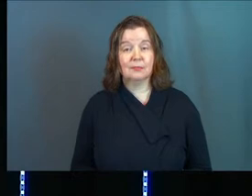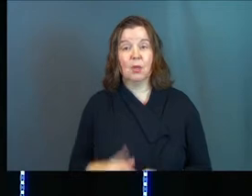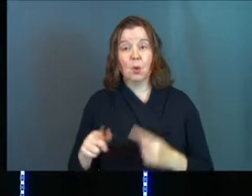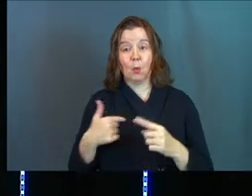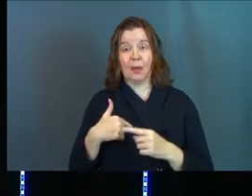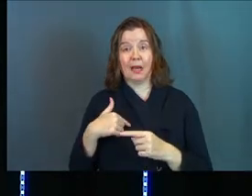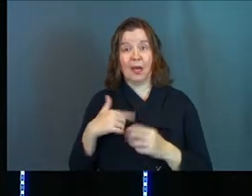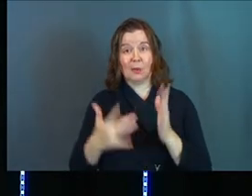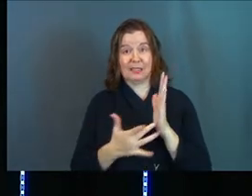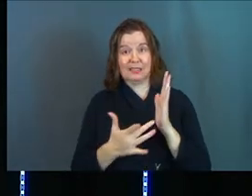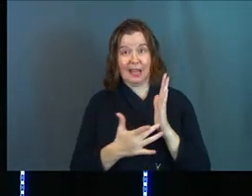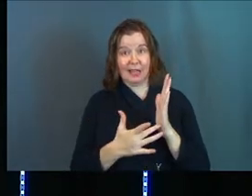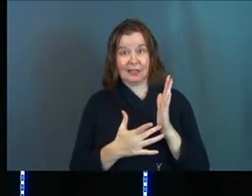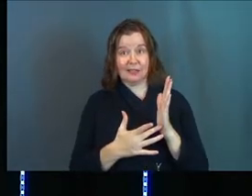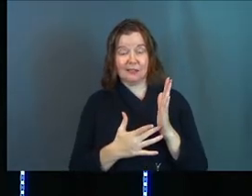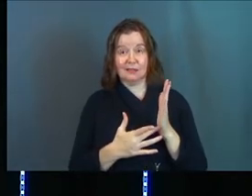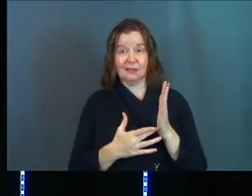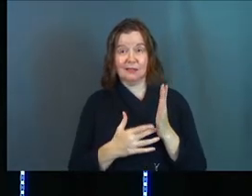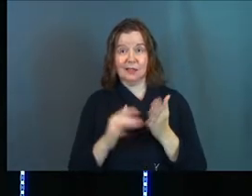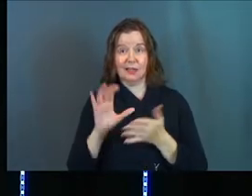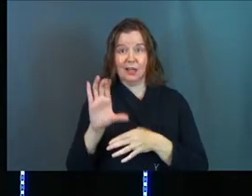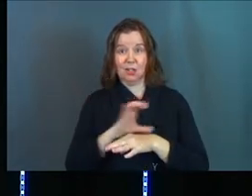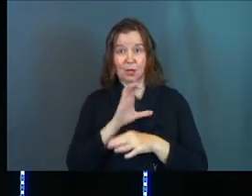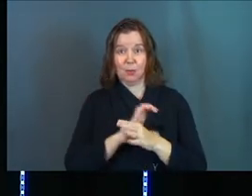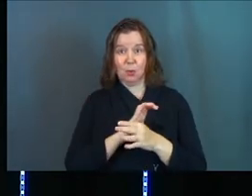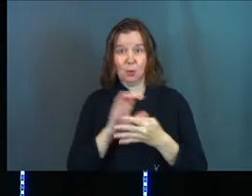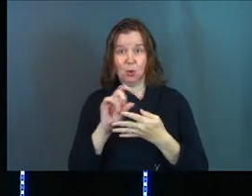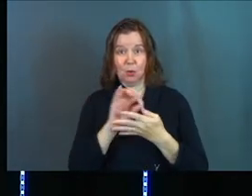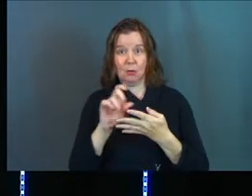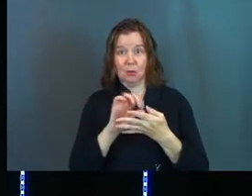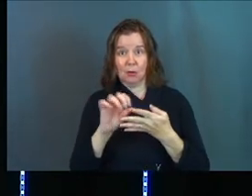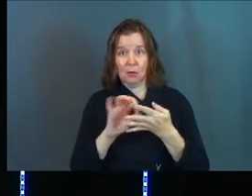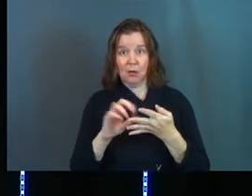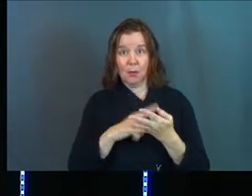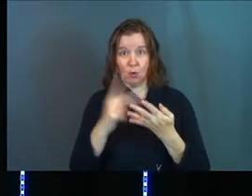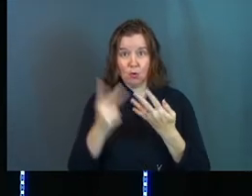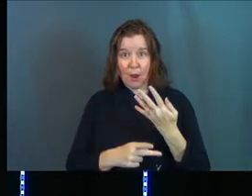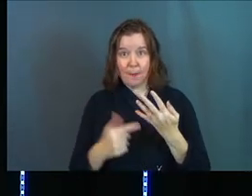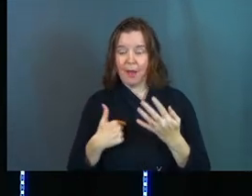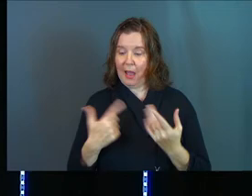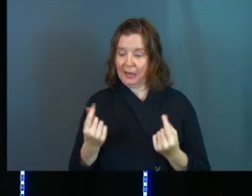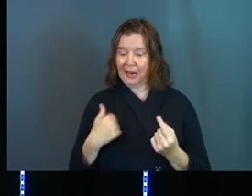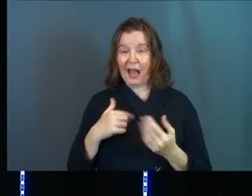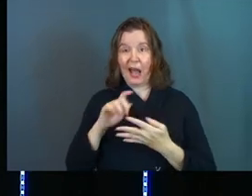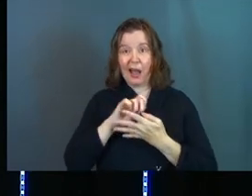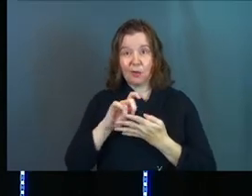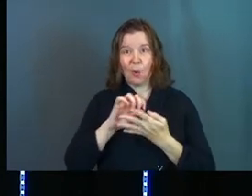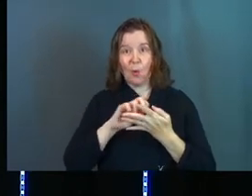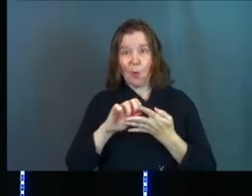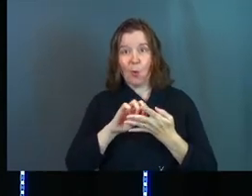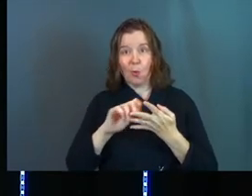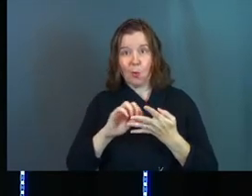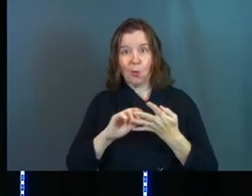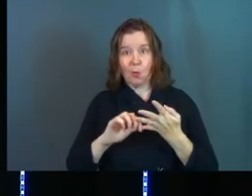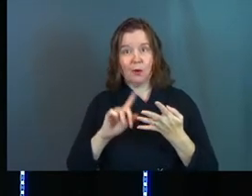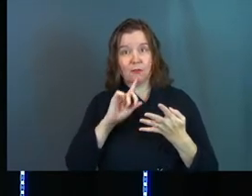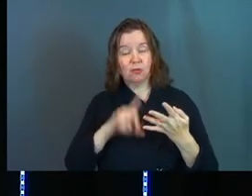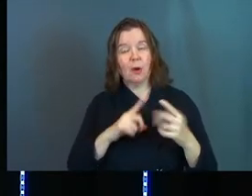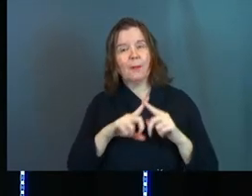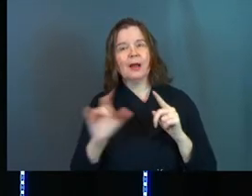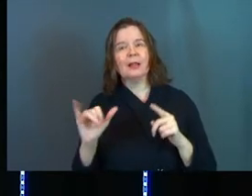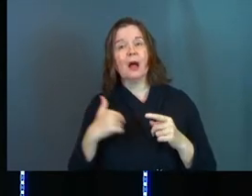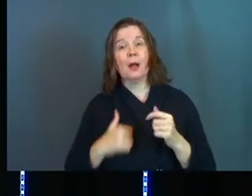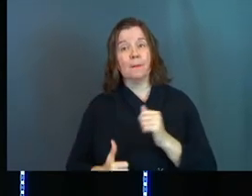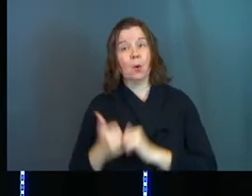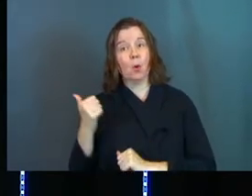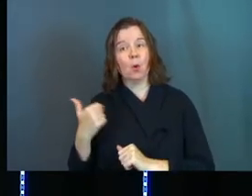Even when I was in technology, I did 10 years in technology, and it's like, you know what I did? It's like, I coded and stuff for sure. But it's